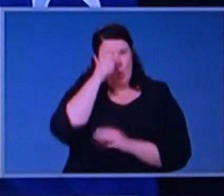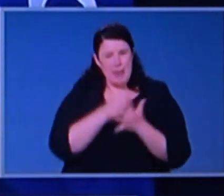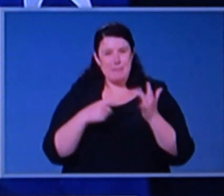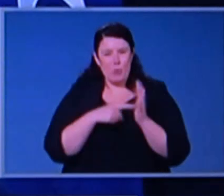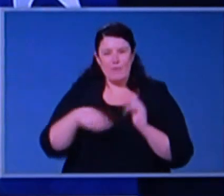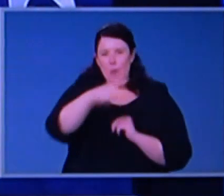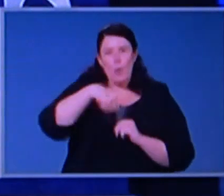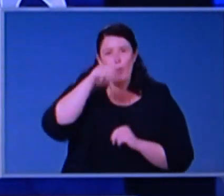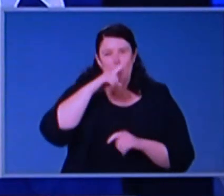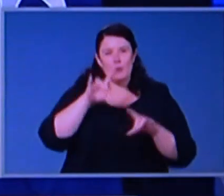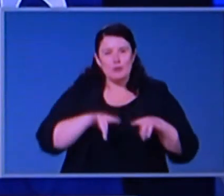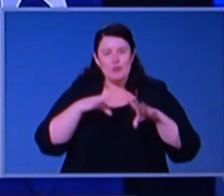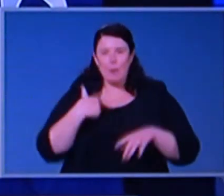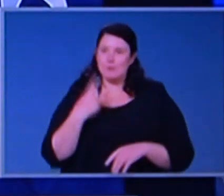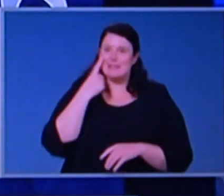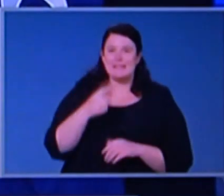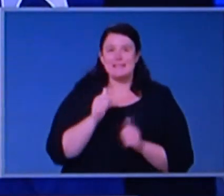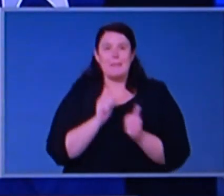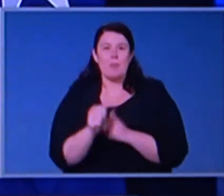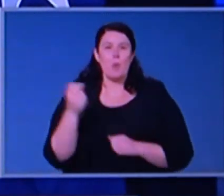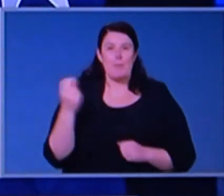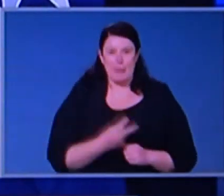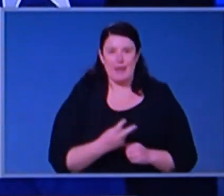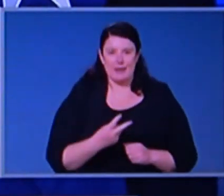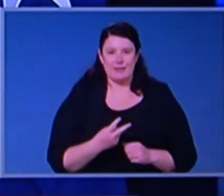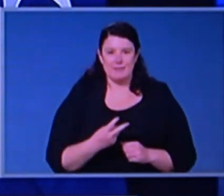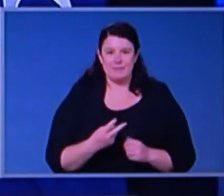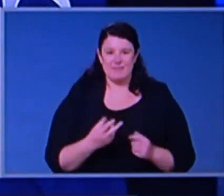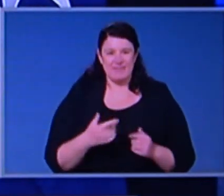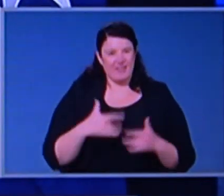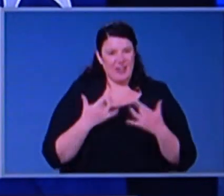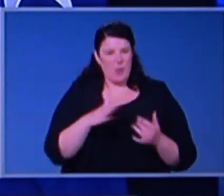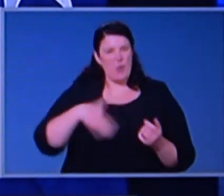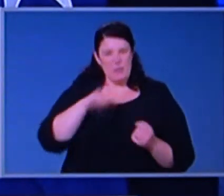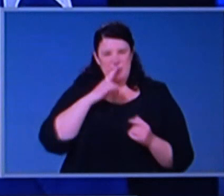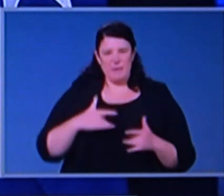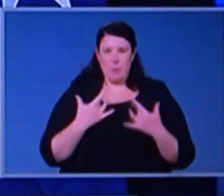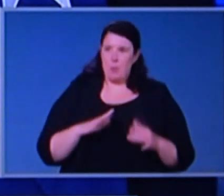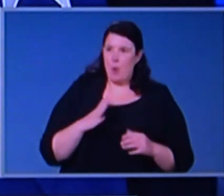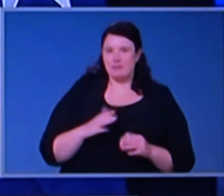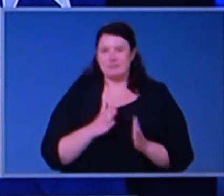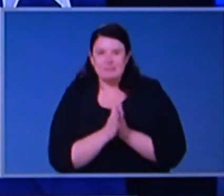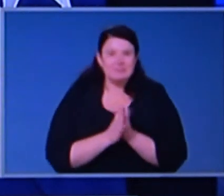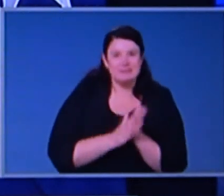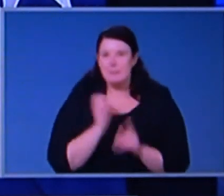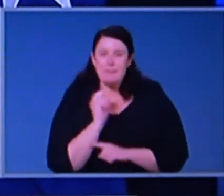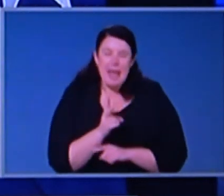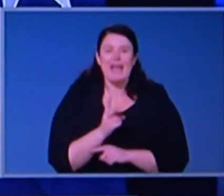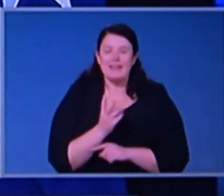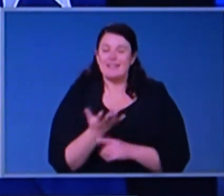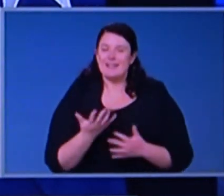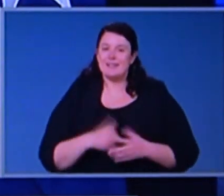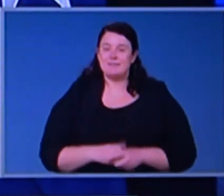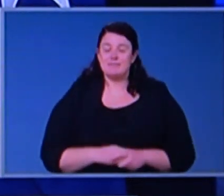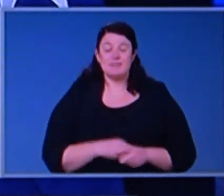lines they would find very helpful, as I'm sure their residents would find helpful as well. I know that the elite sports bodies are raising